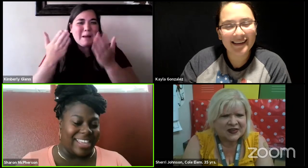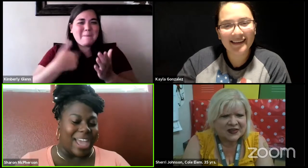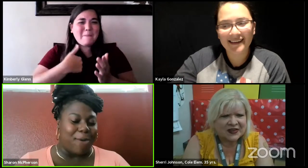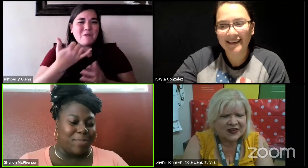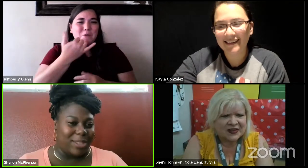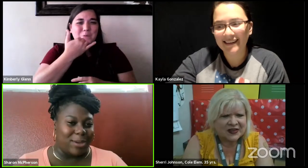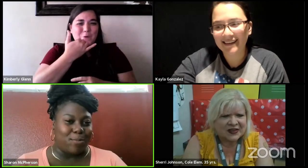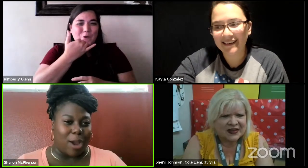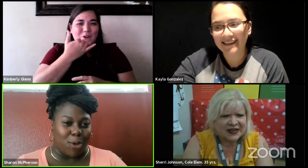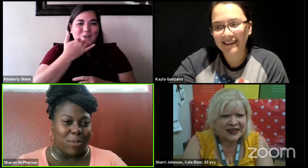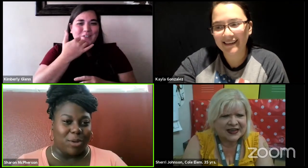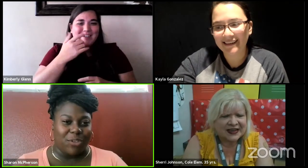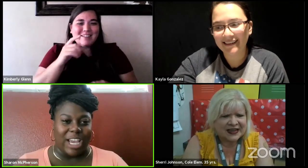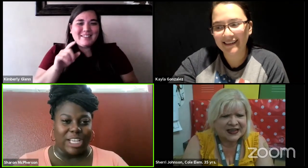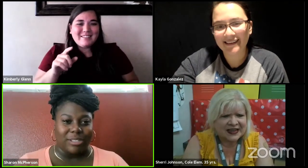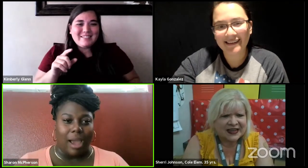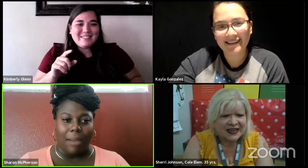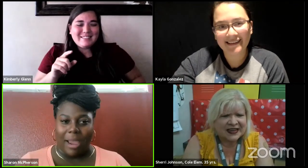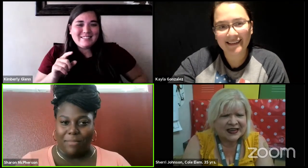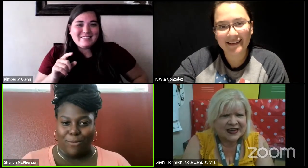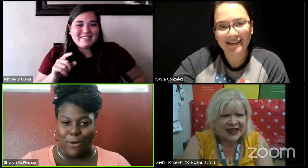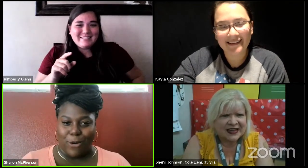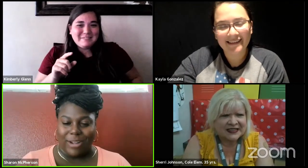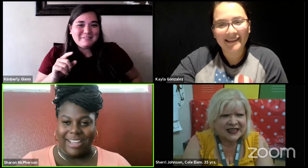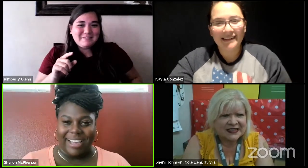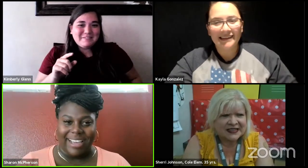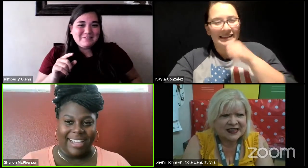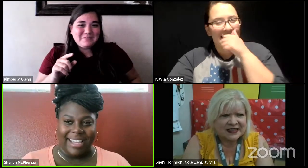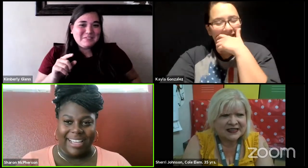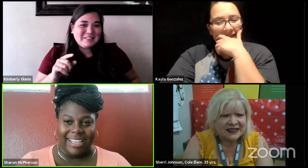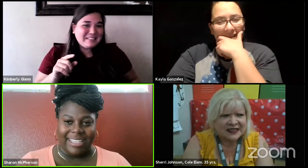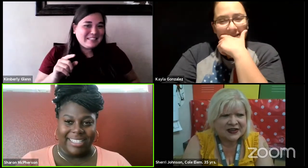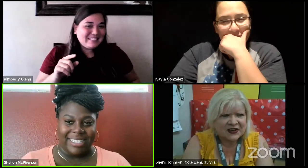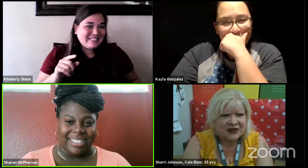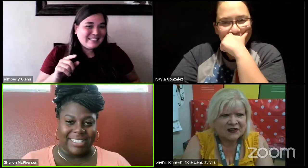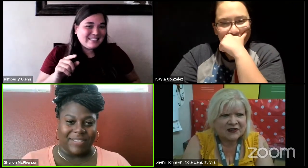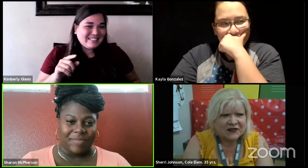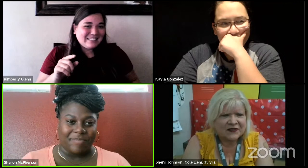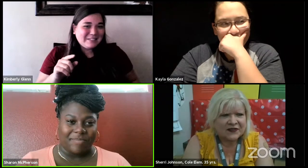I think that would be the appropriate abbreviation. I might be wrong.